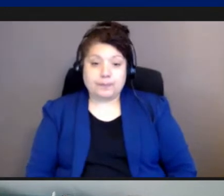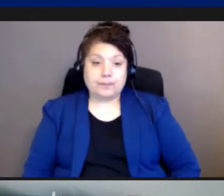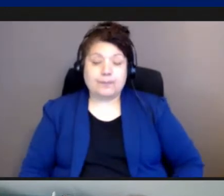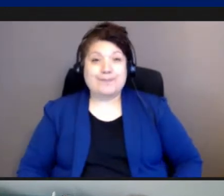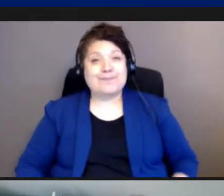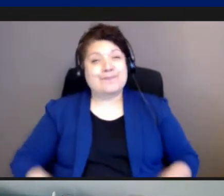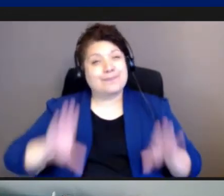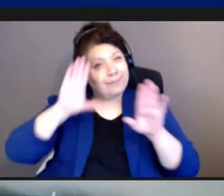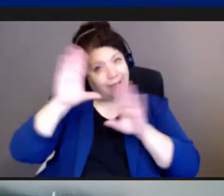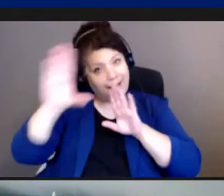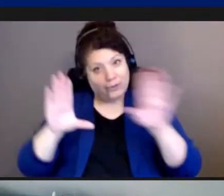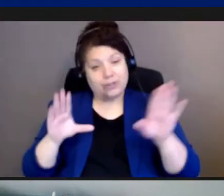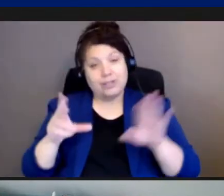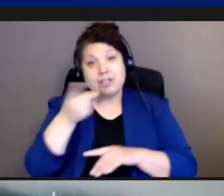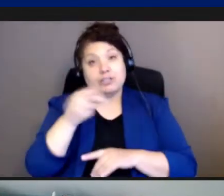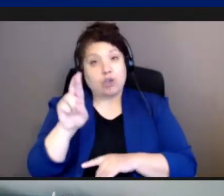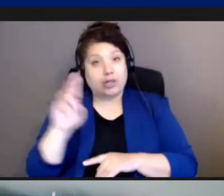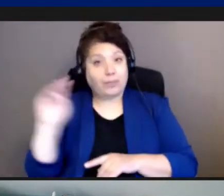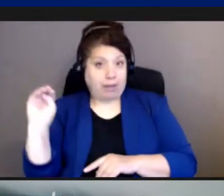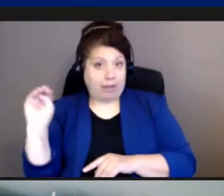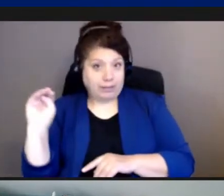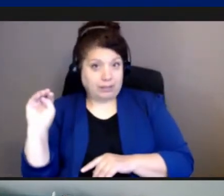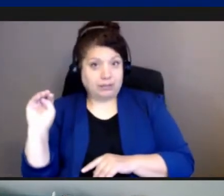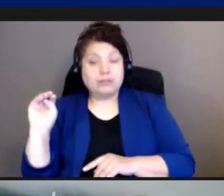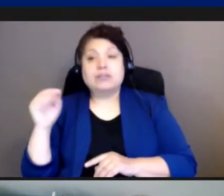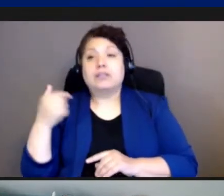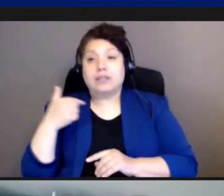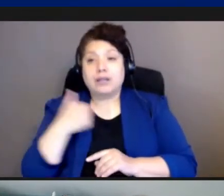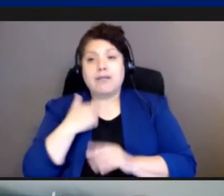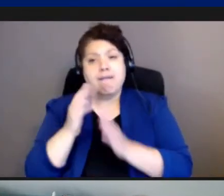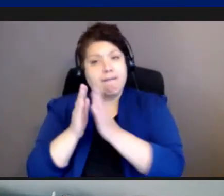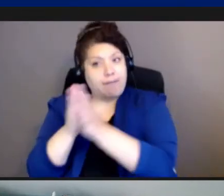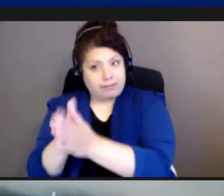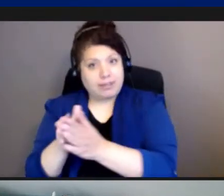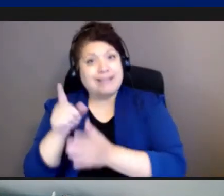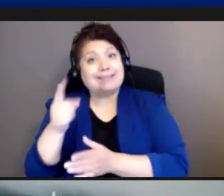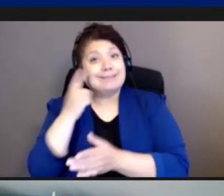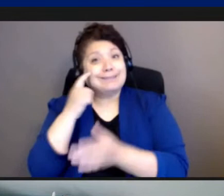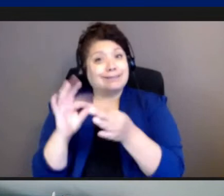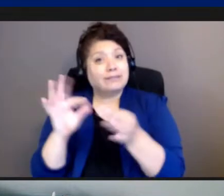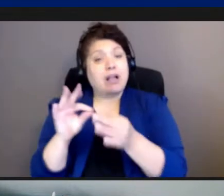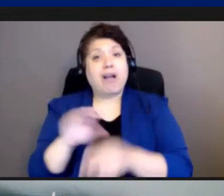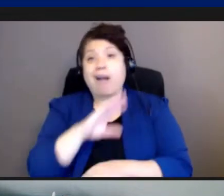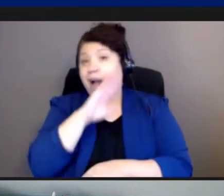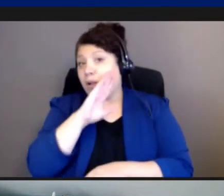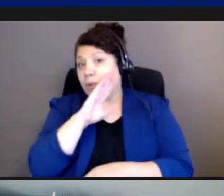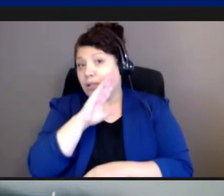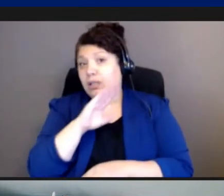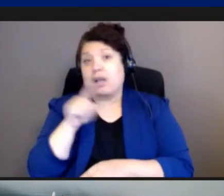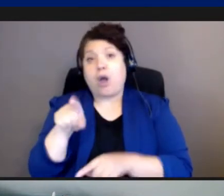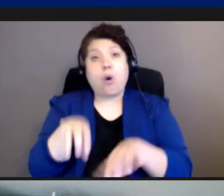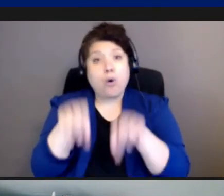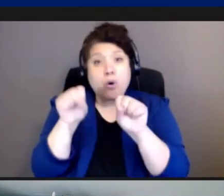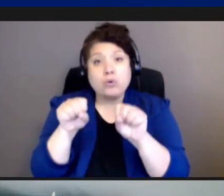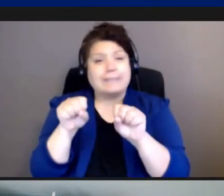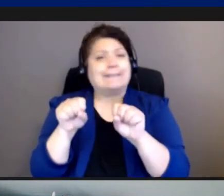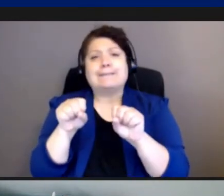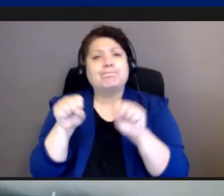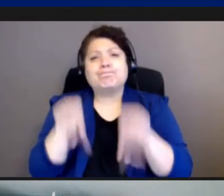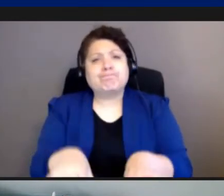Hello, this is for Dr. Malotny. In terms of, you mentioned canceling your Halloween plans or rethinking Halloween